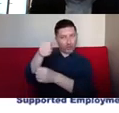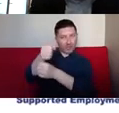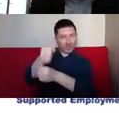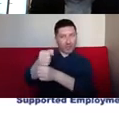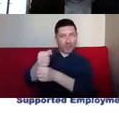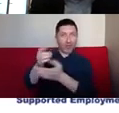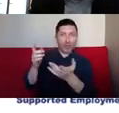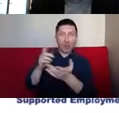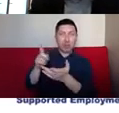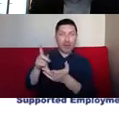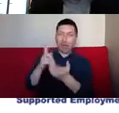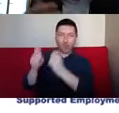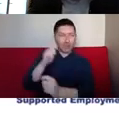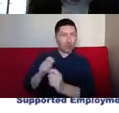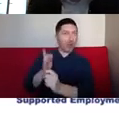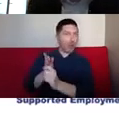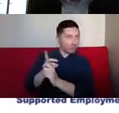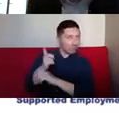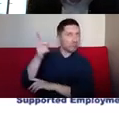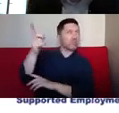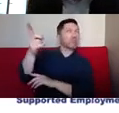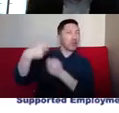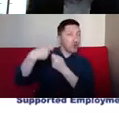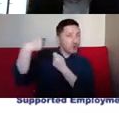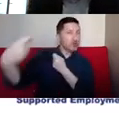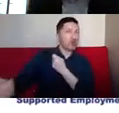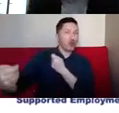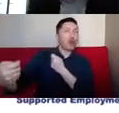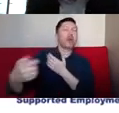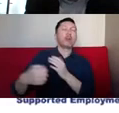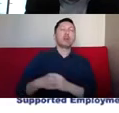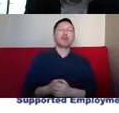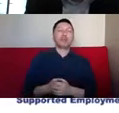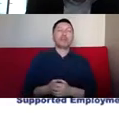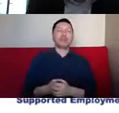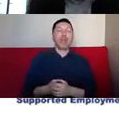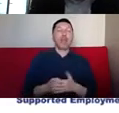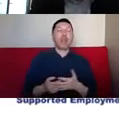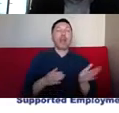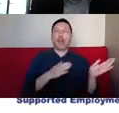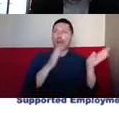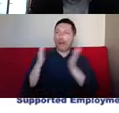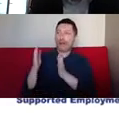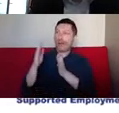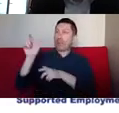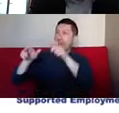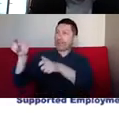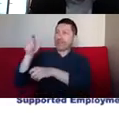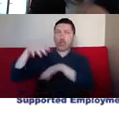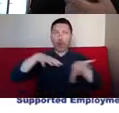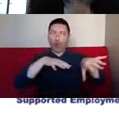employers, to employ valuable workers. The first element of a successful job match is the